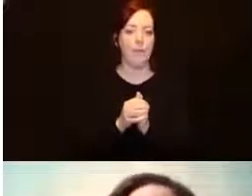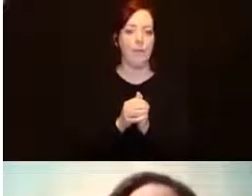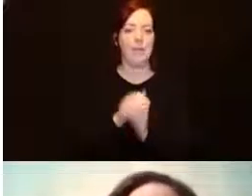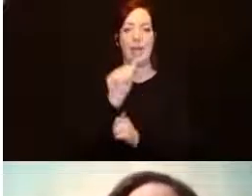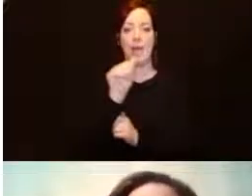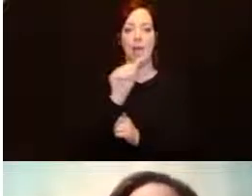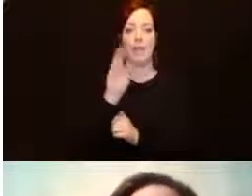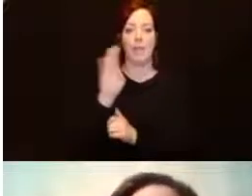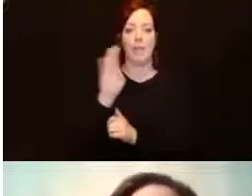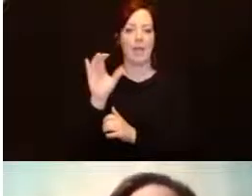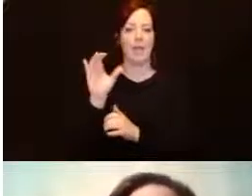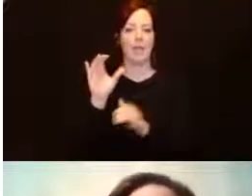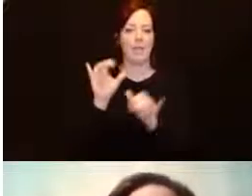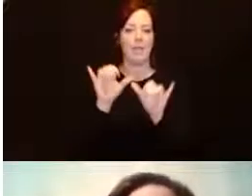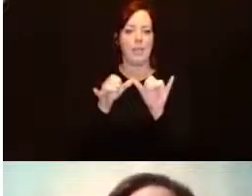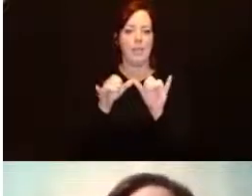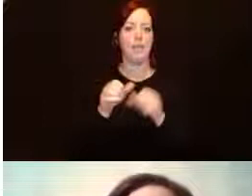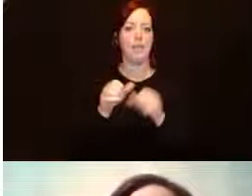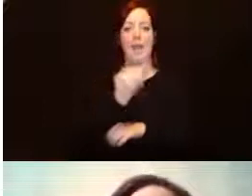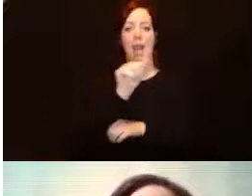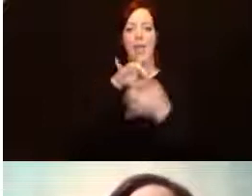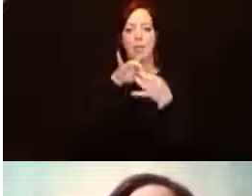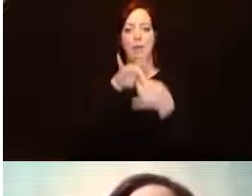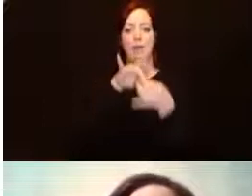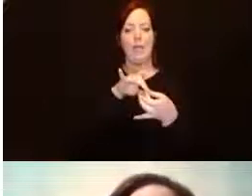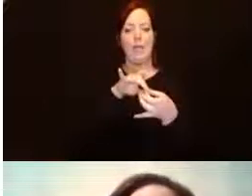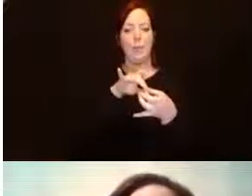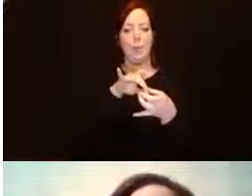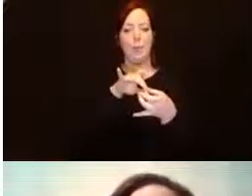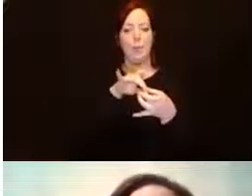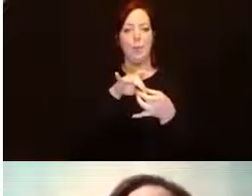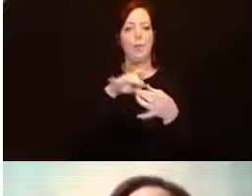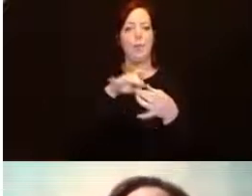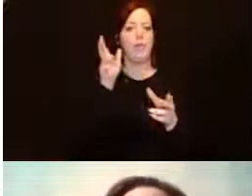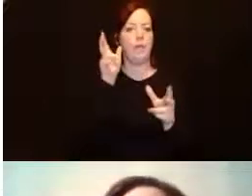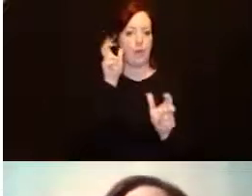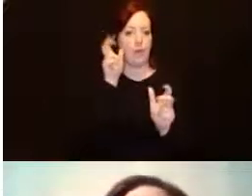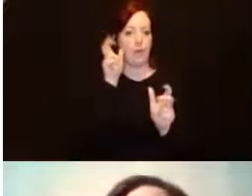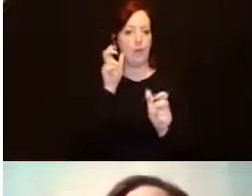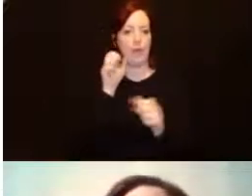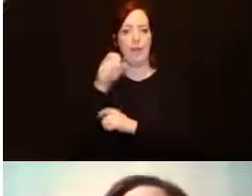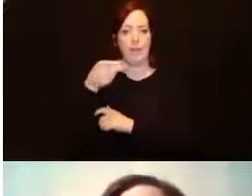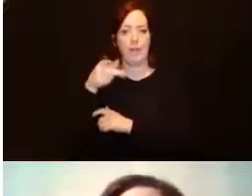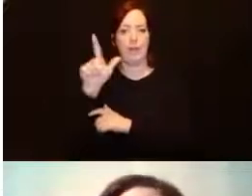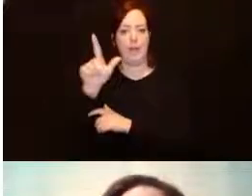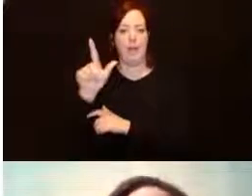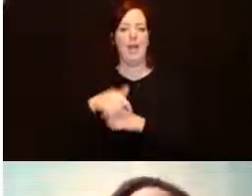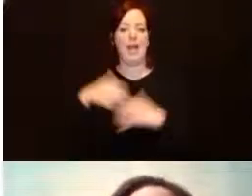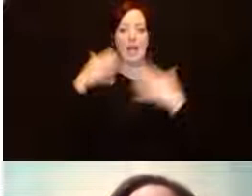is the one that is more related to how we hear. And the SPL is the sound pressure